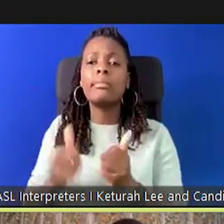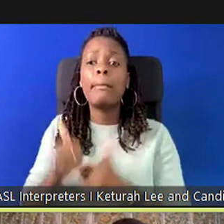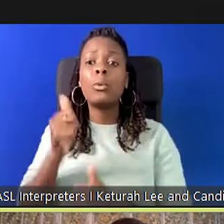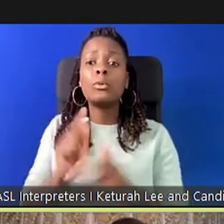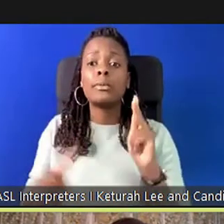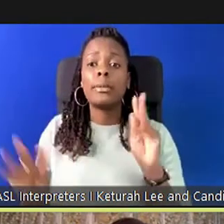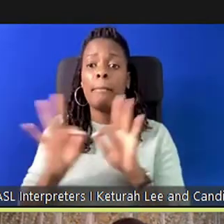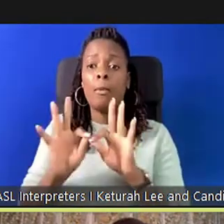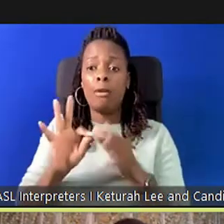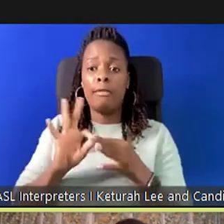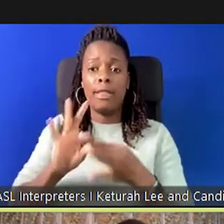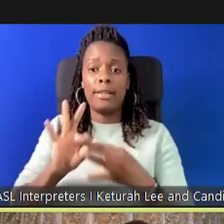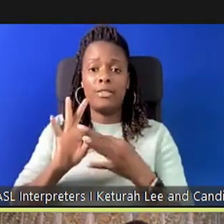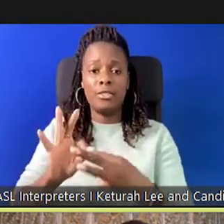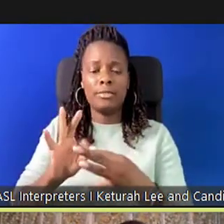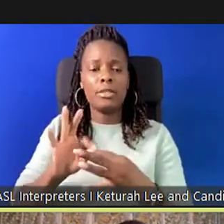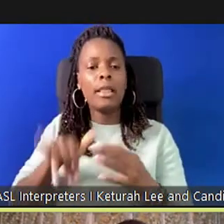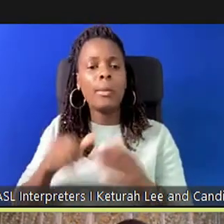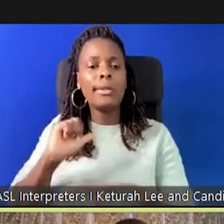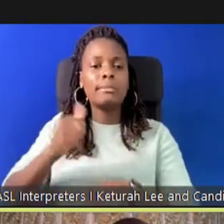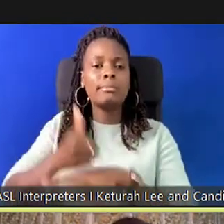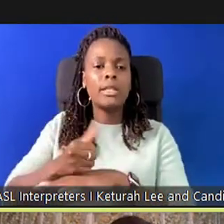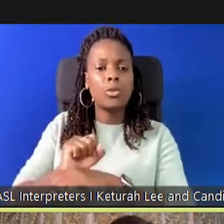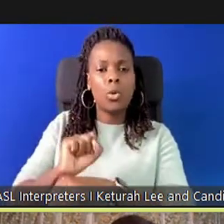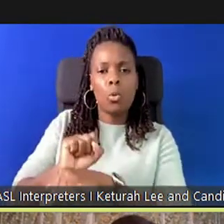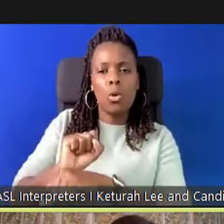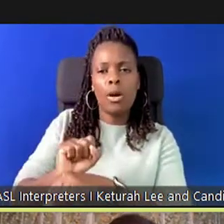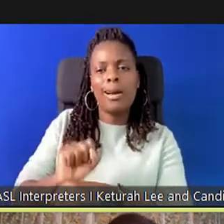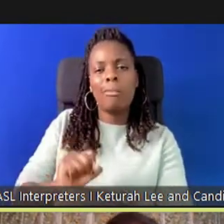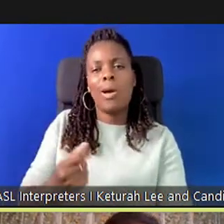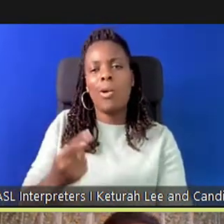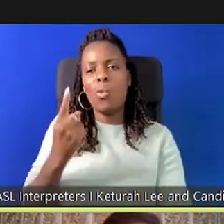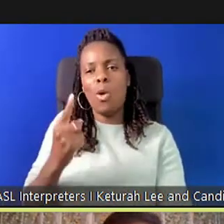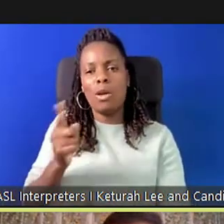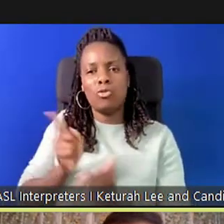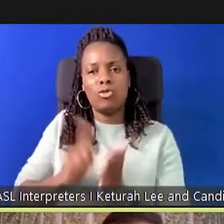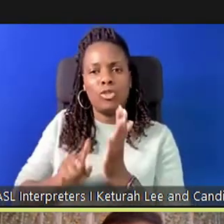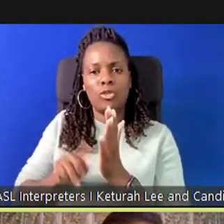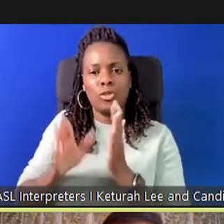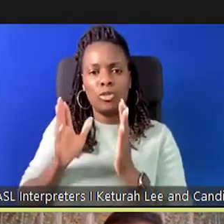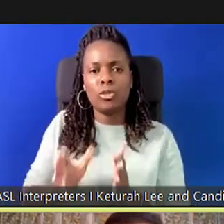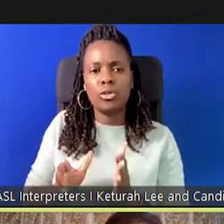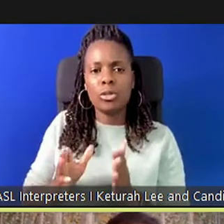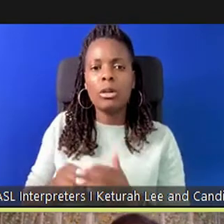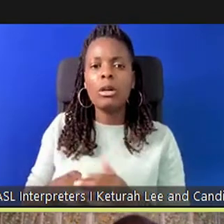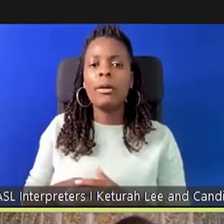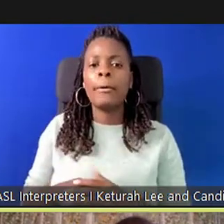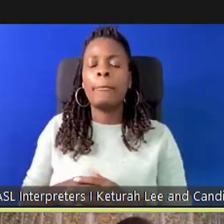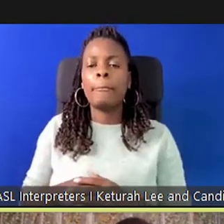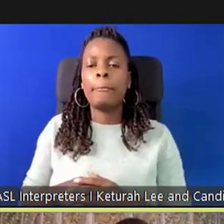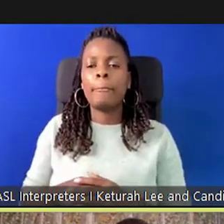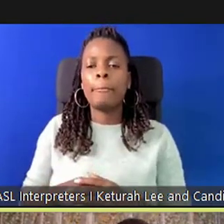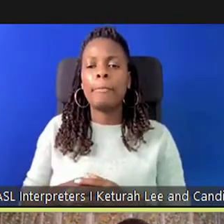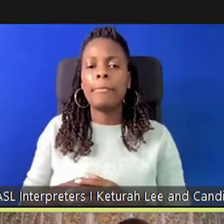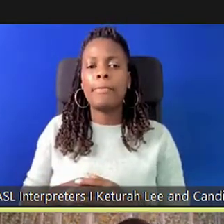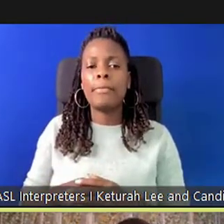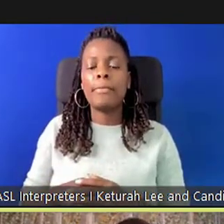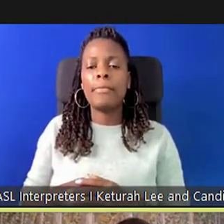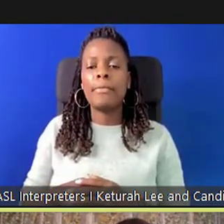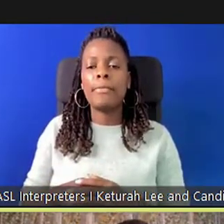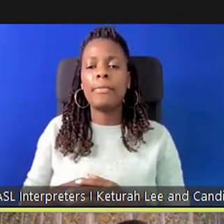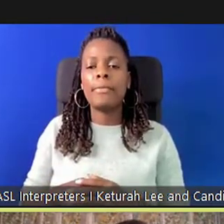developed by Laura Carstensen, known as the socio-emotional selectivity theory. Because we